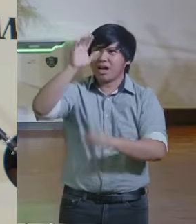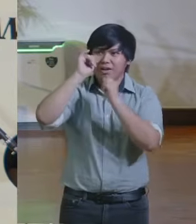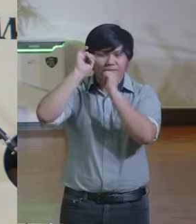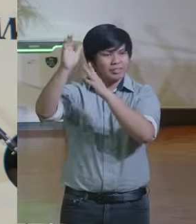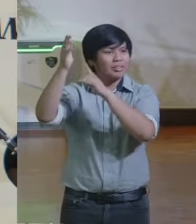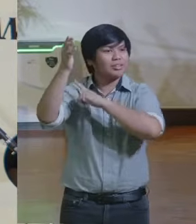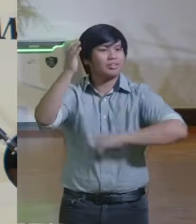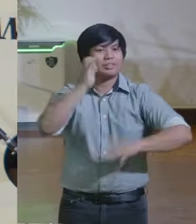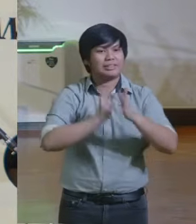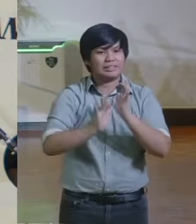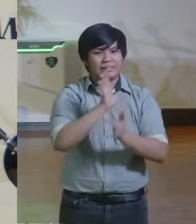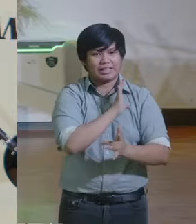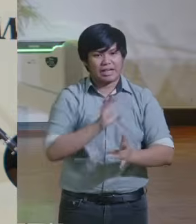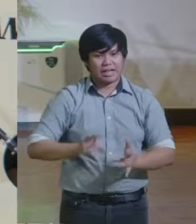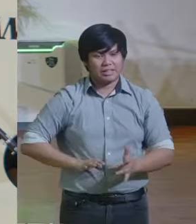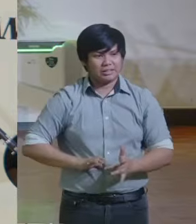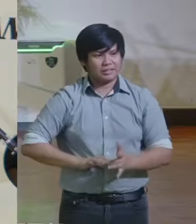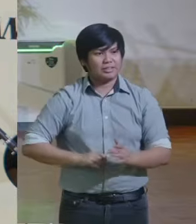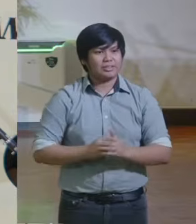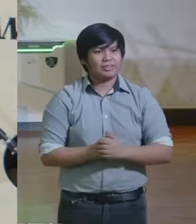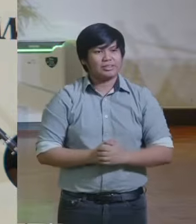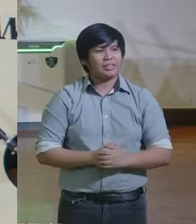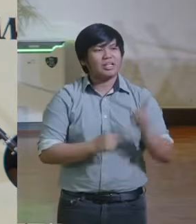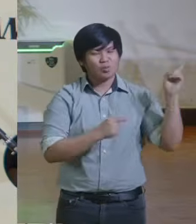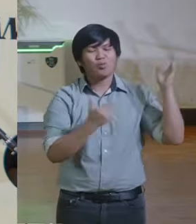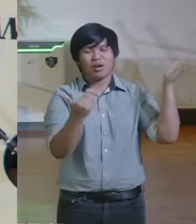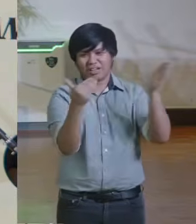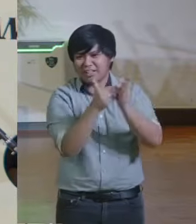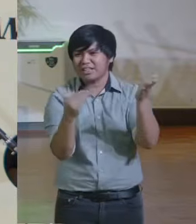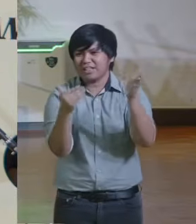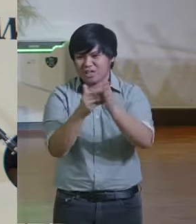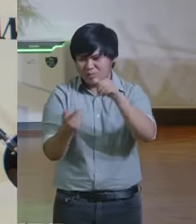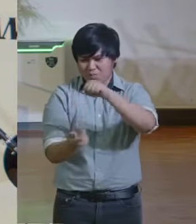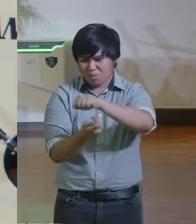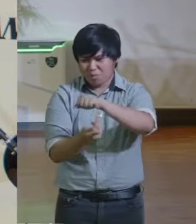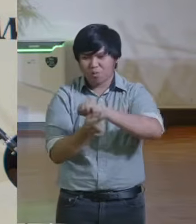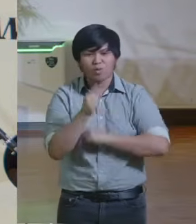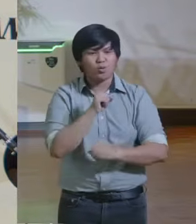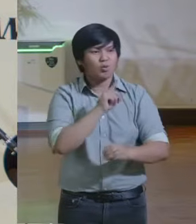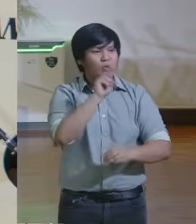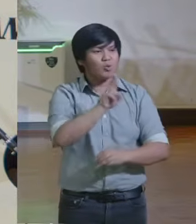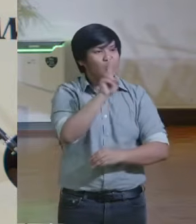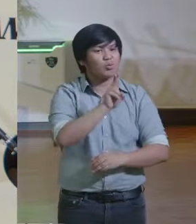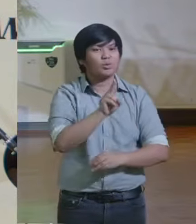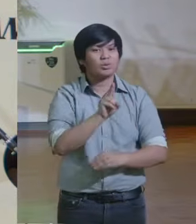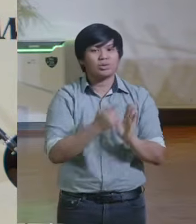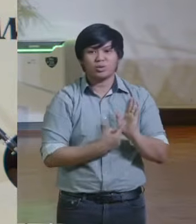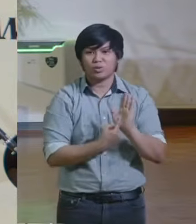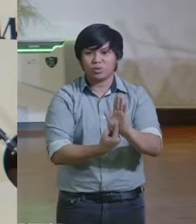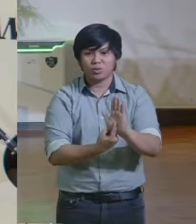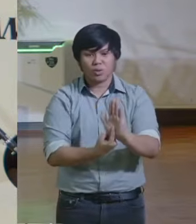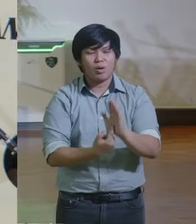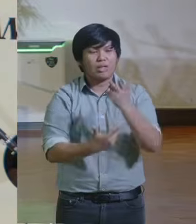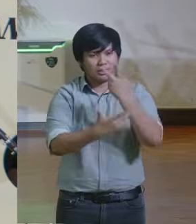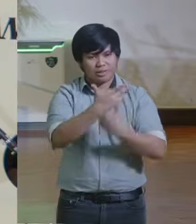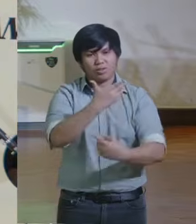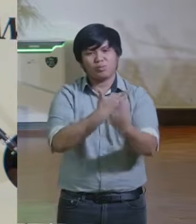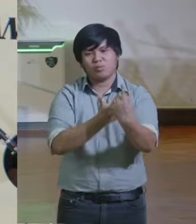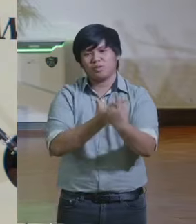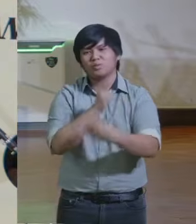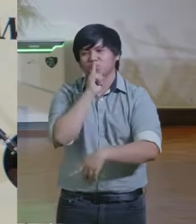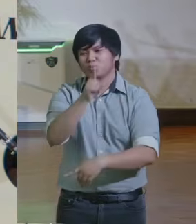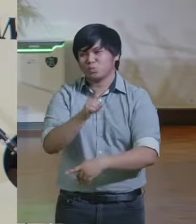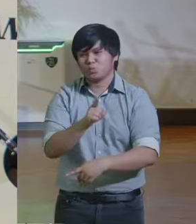Jesus Christ. 2 Corinthians 1:2. Grace to you and peace from God our Father and the Lord Jesus Christ. Romans